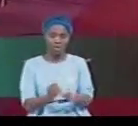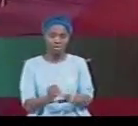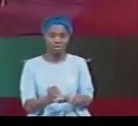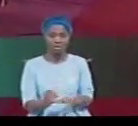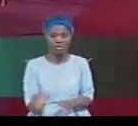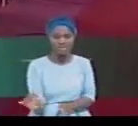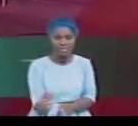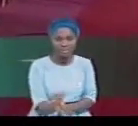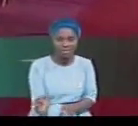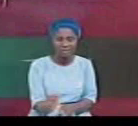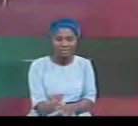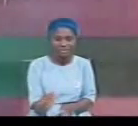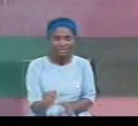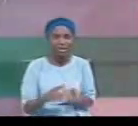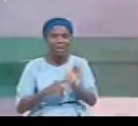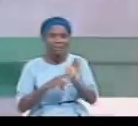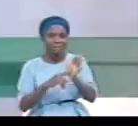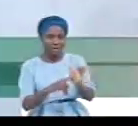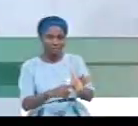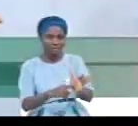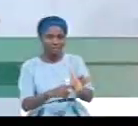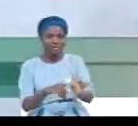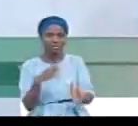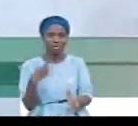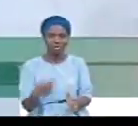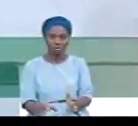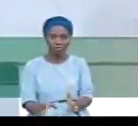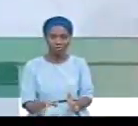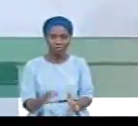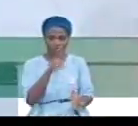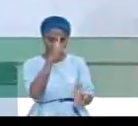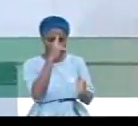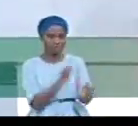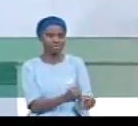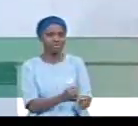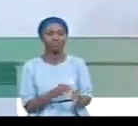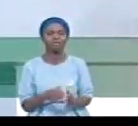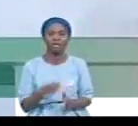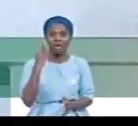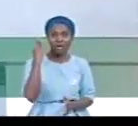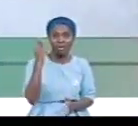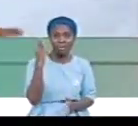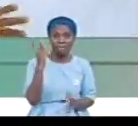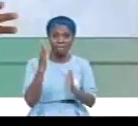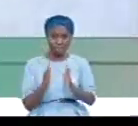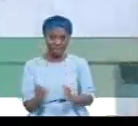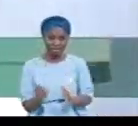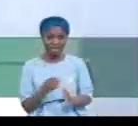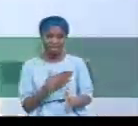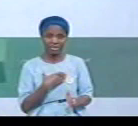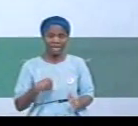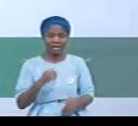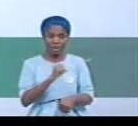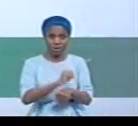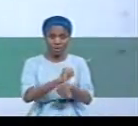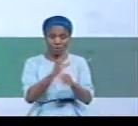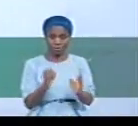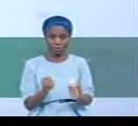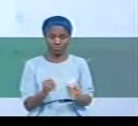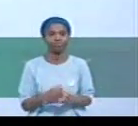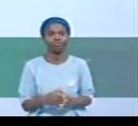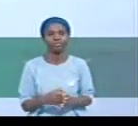similar manifestation of faith. Ministers and workers. You see, in the early